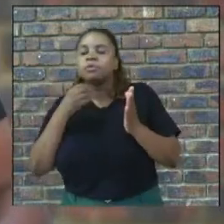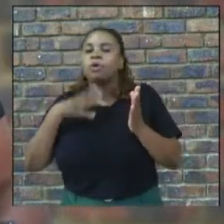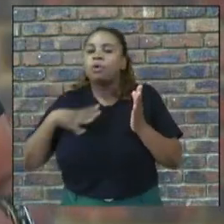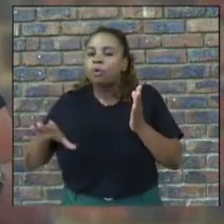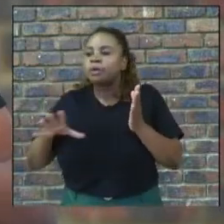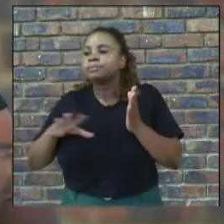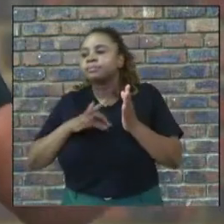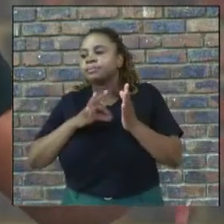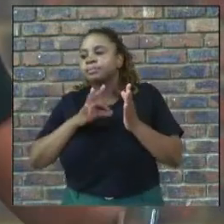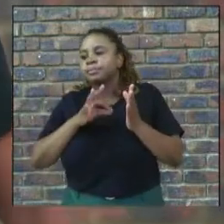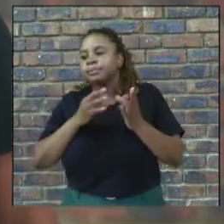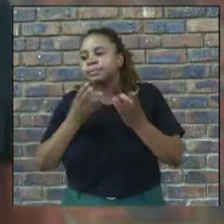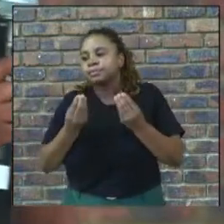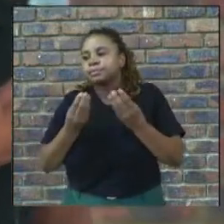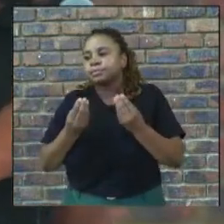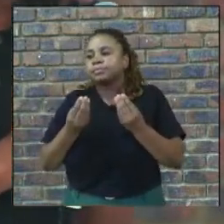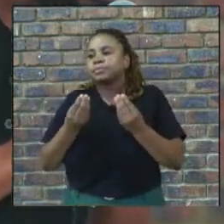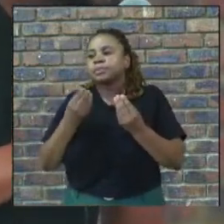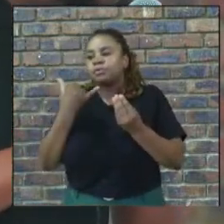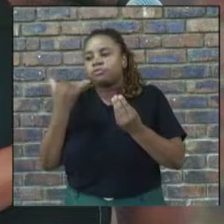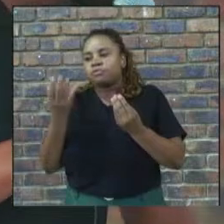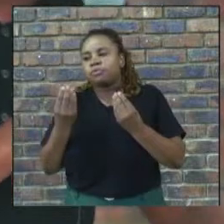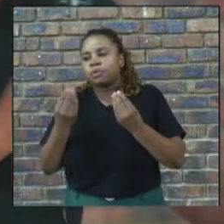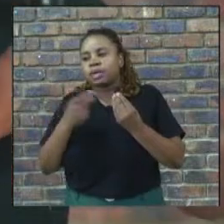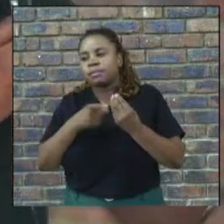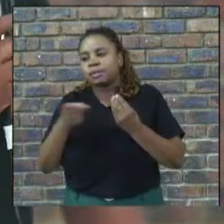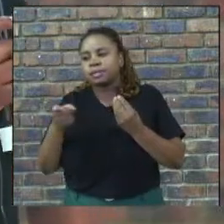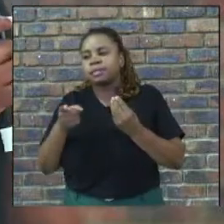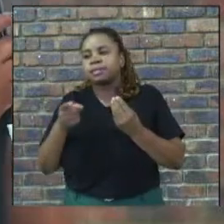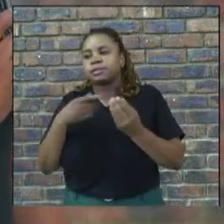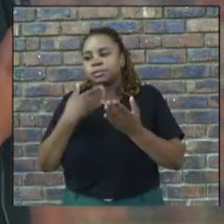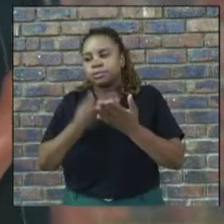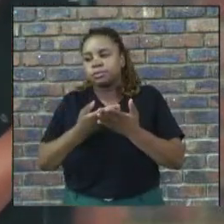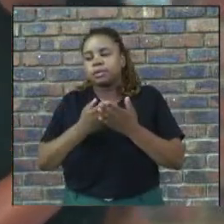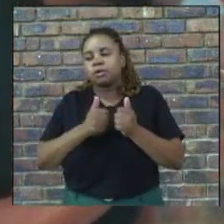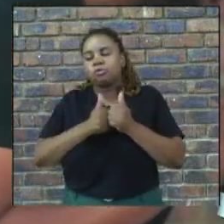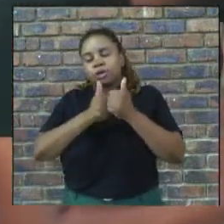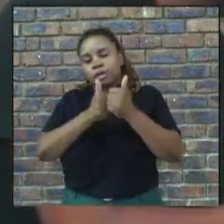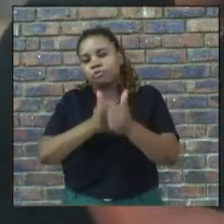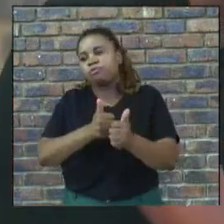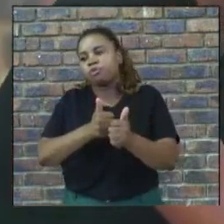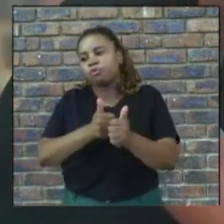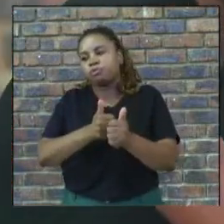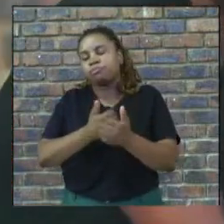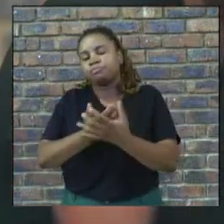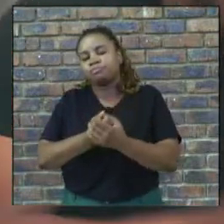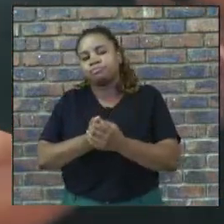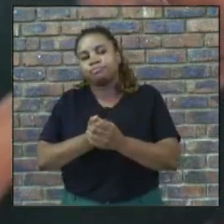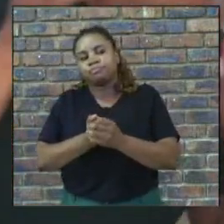and then we make a commitment or we'll follow through. Thank you very much. I'm handing over back to the chair.